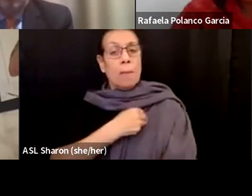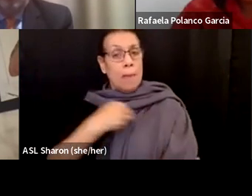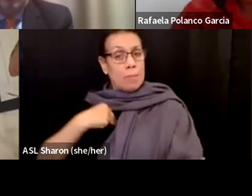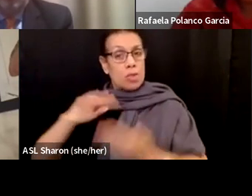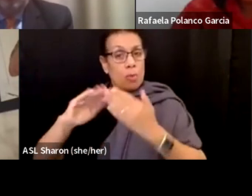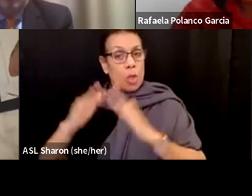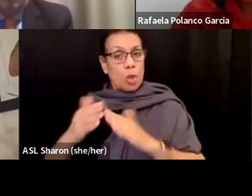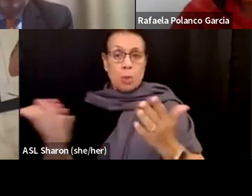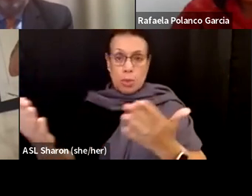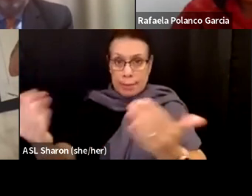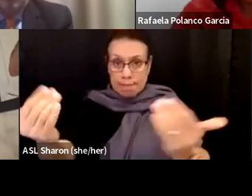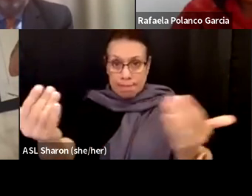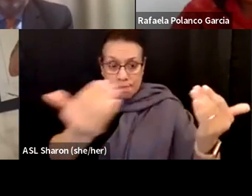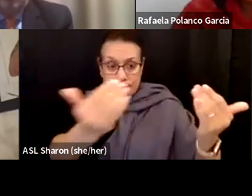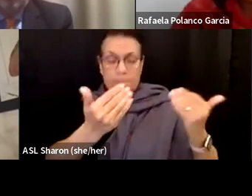asked to